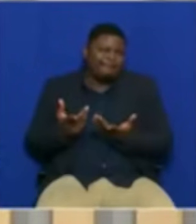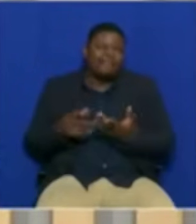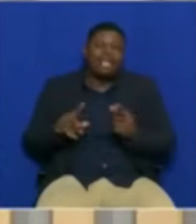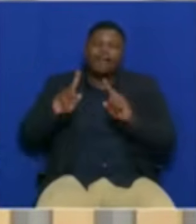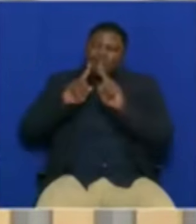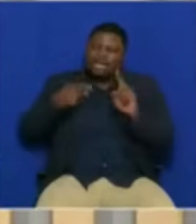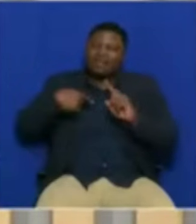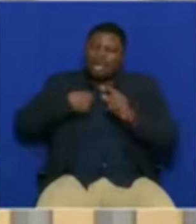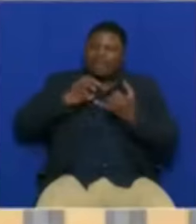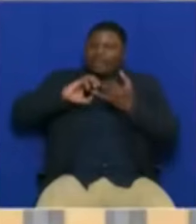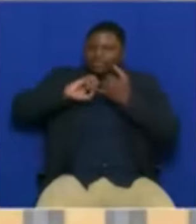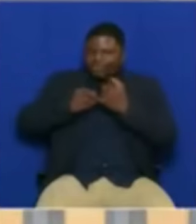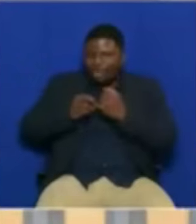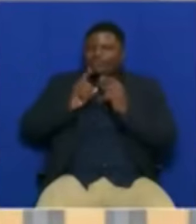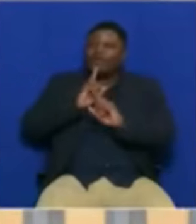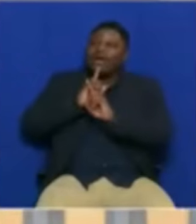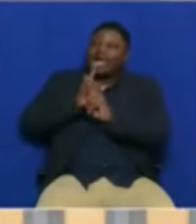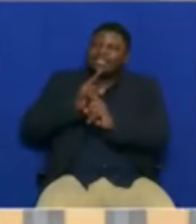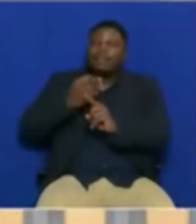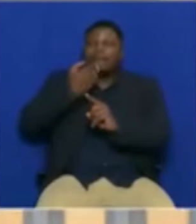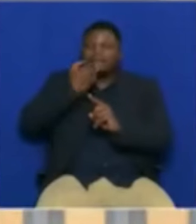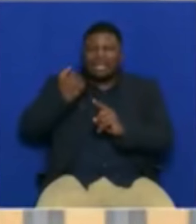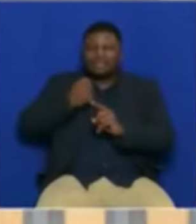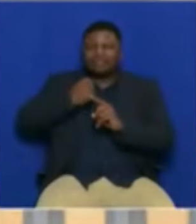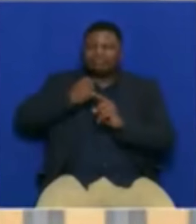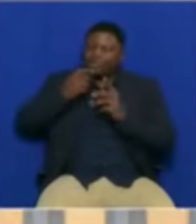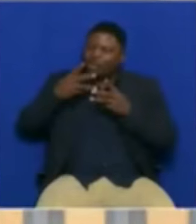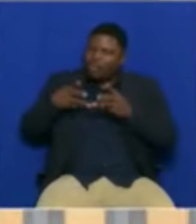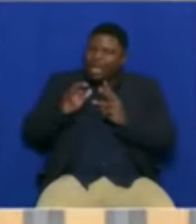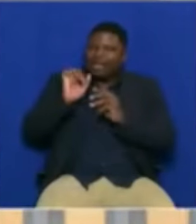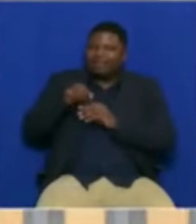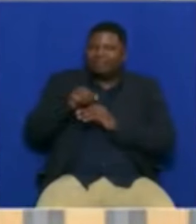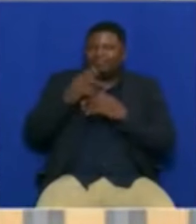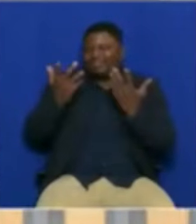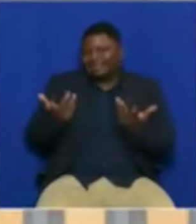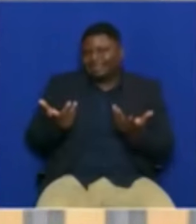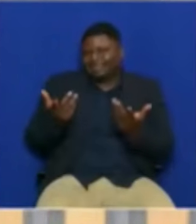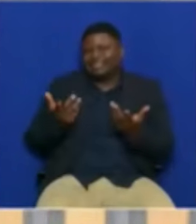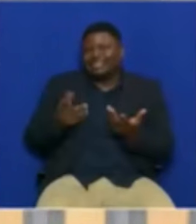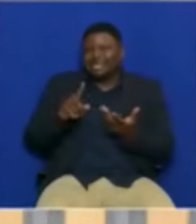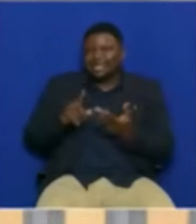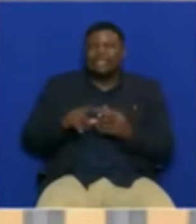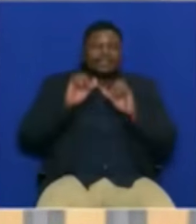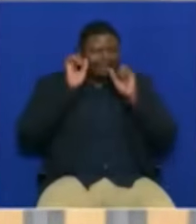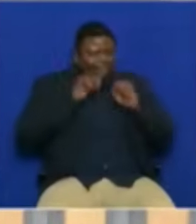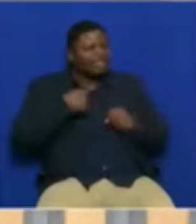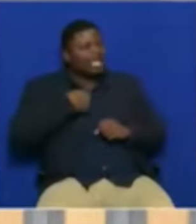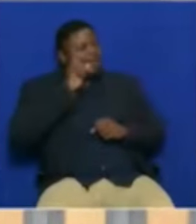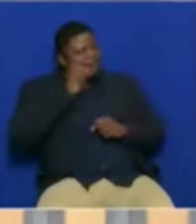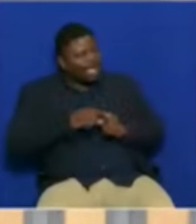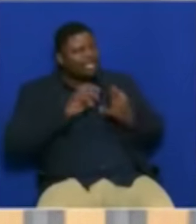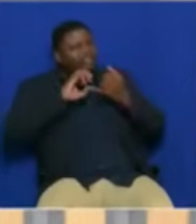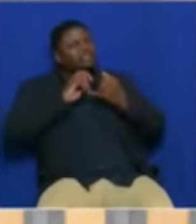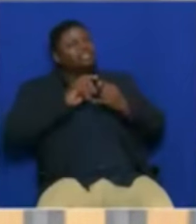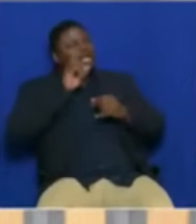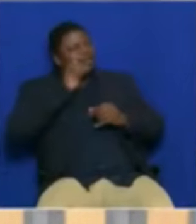It must be drawn out if I don't understand you, and especially if you keep repeating a